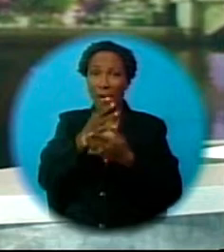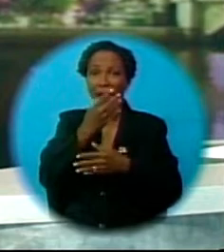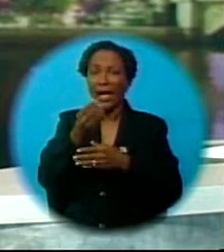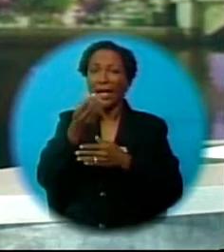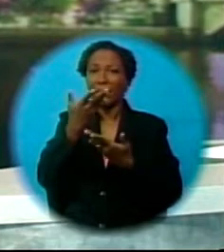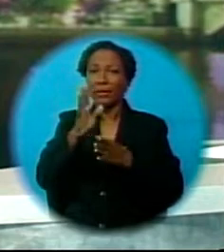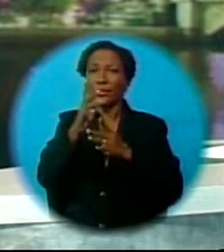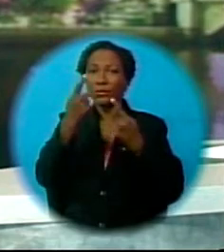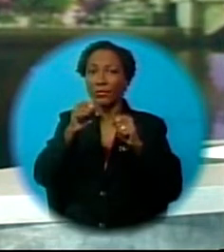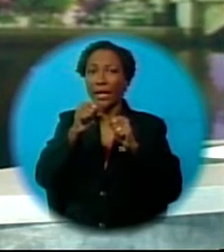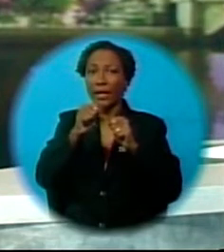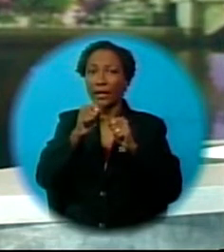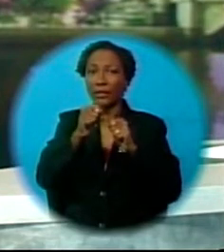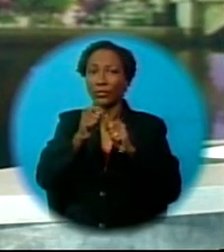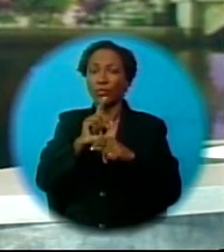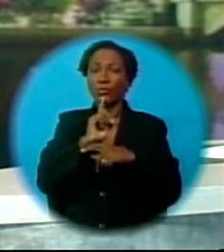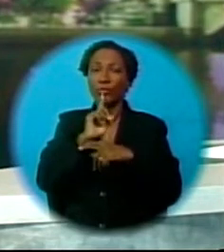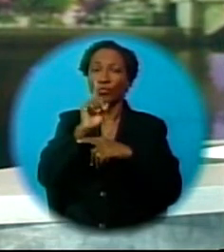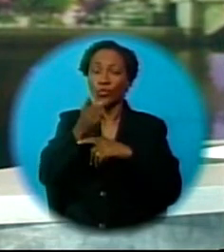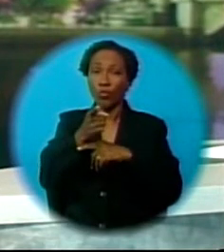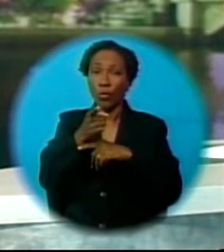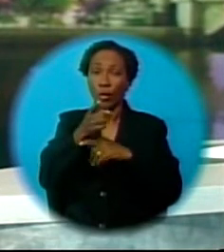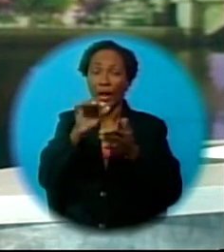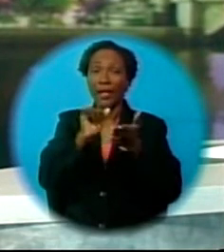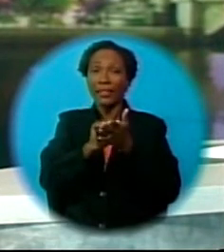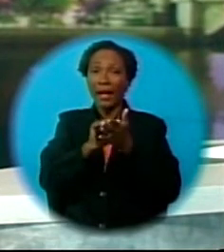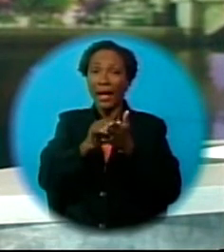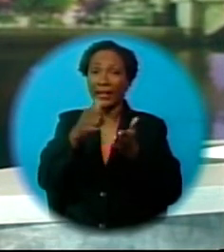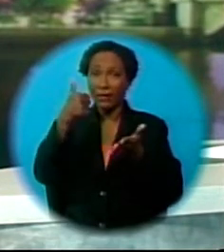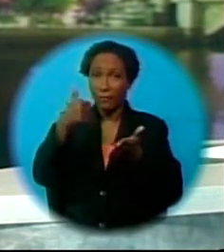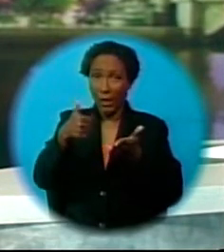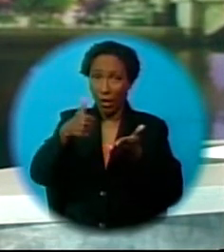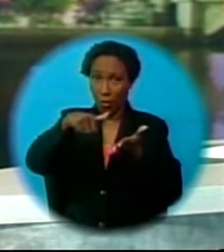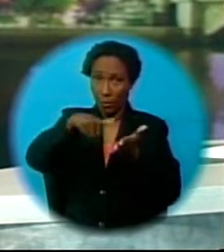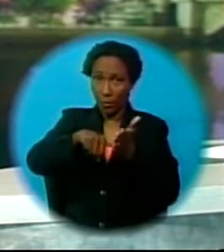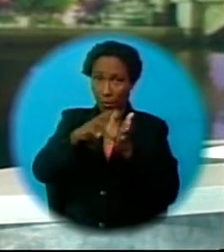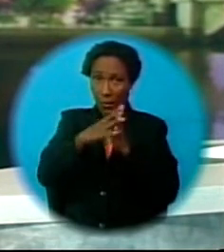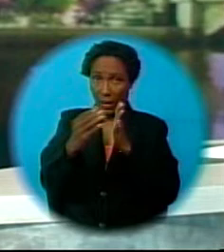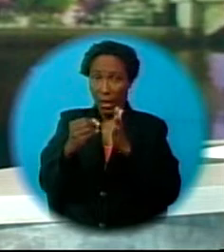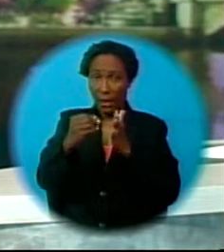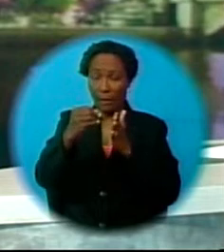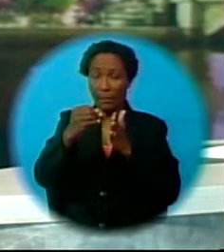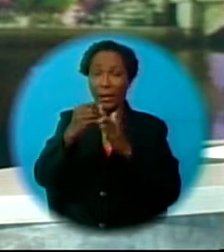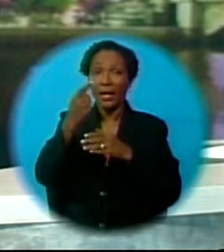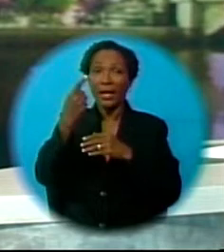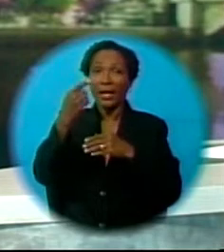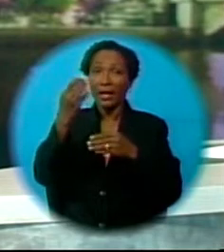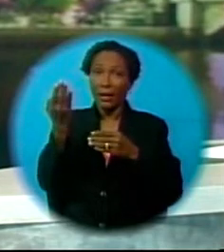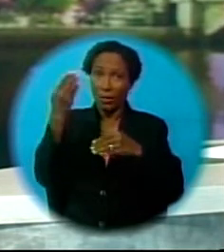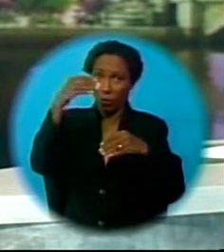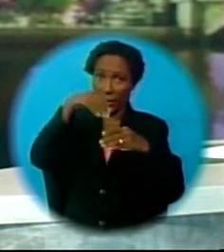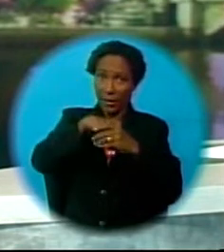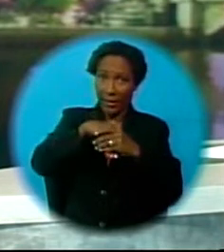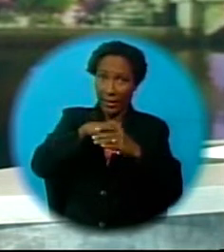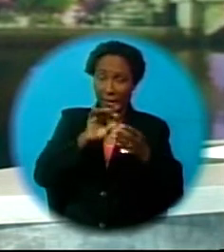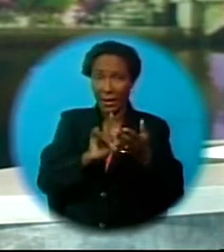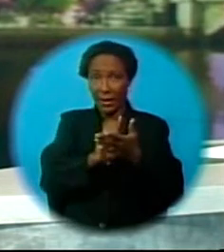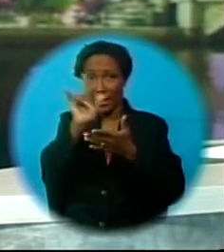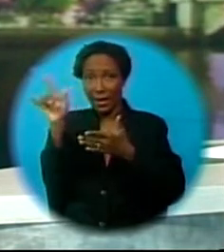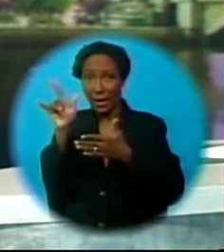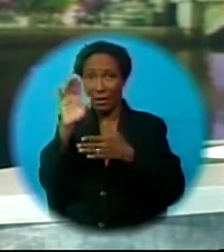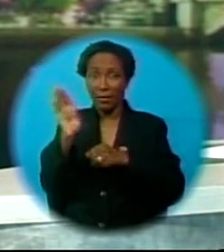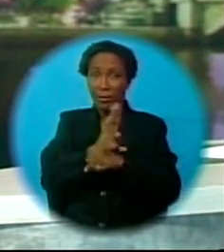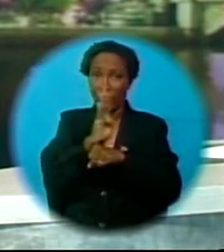the ports of entry is done legally. Prime Minister Stewart says a comprehensive review is being done by